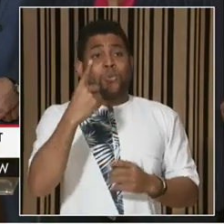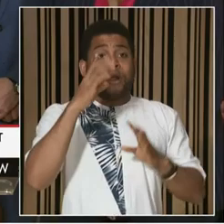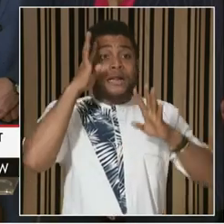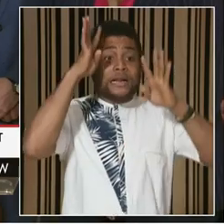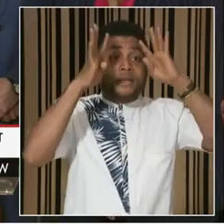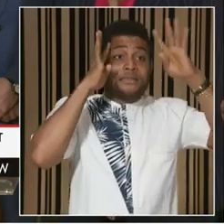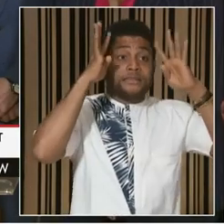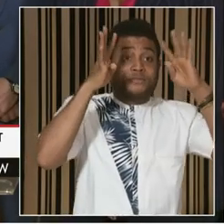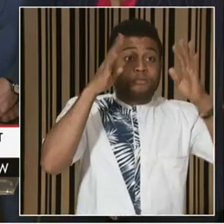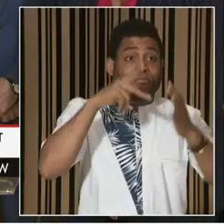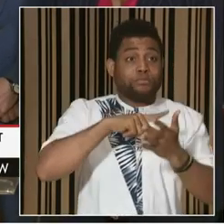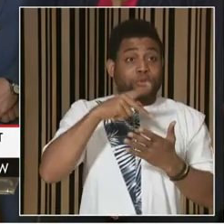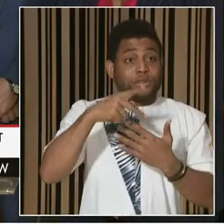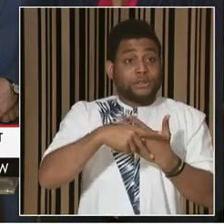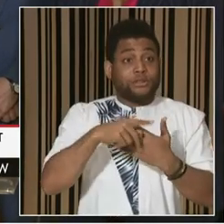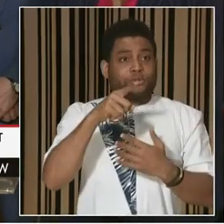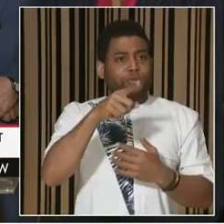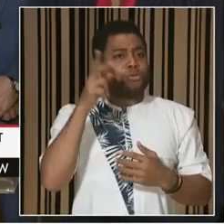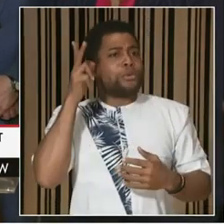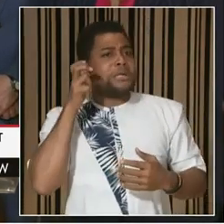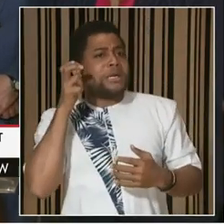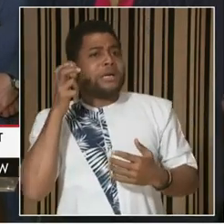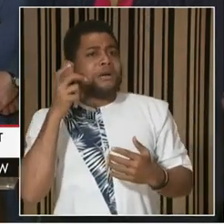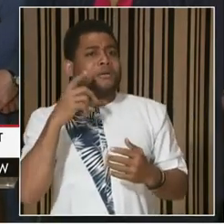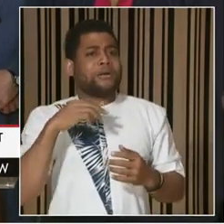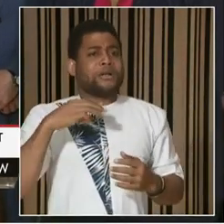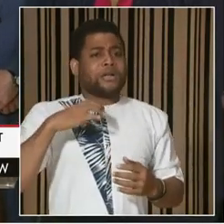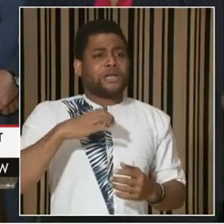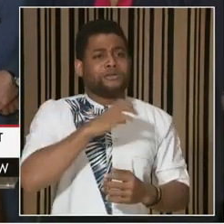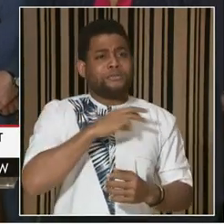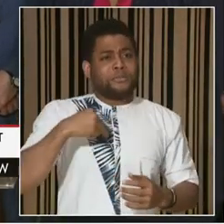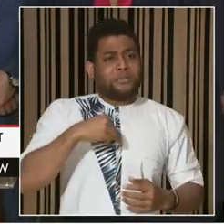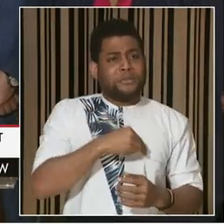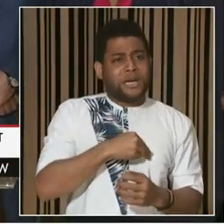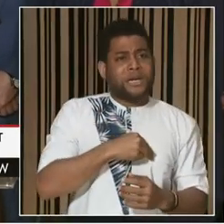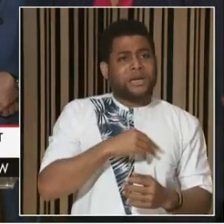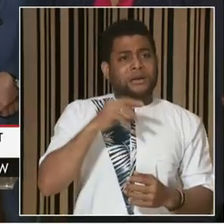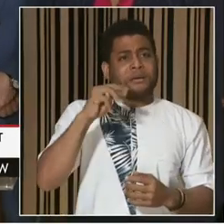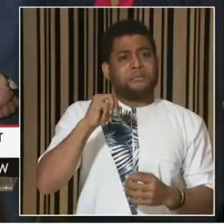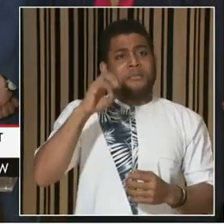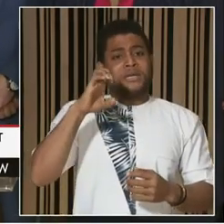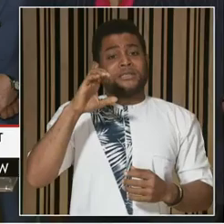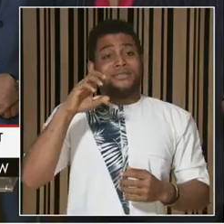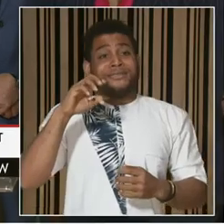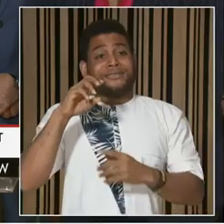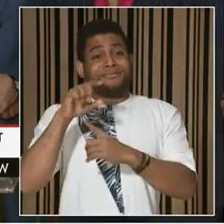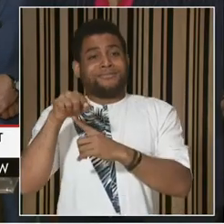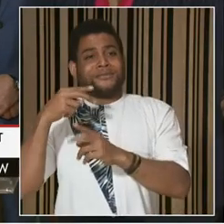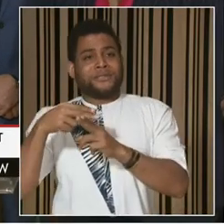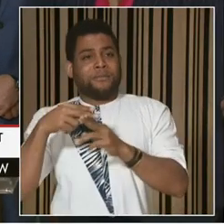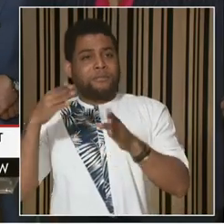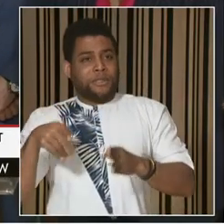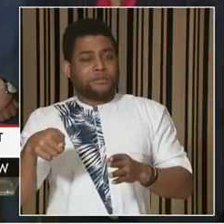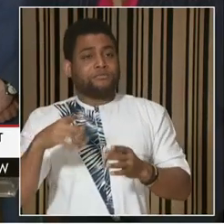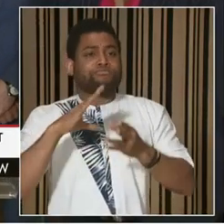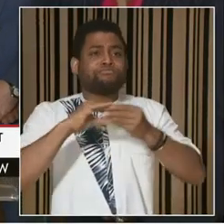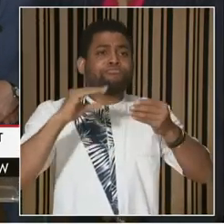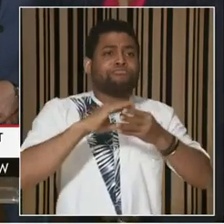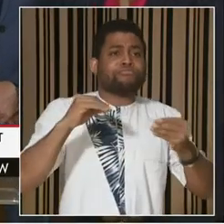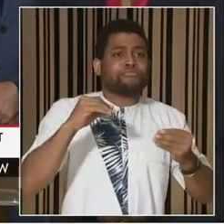is about, and you heard Councilmember McDuffie comment on it, is a legal service fund that people can go